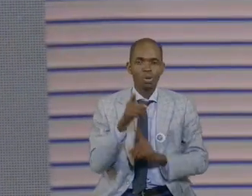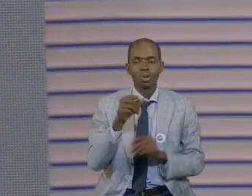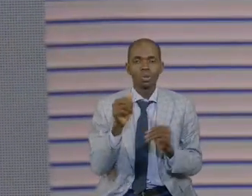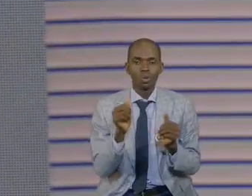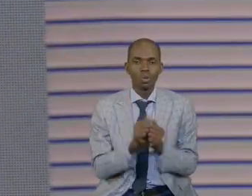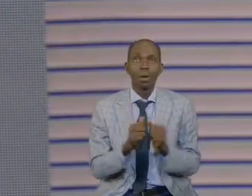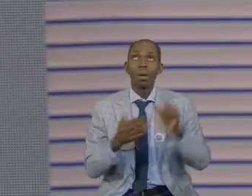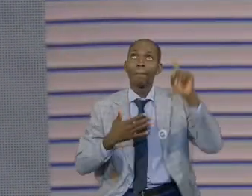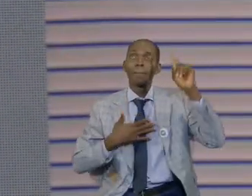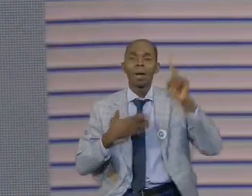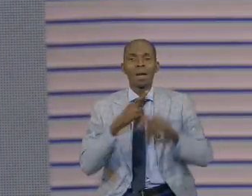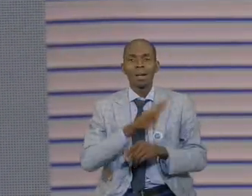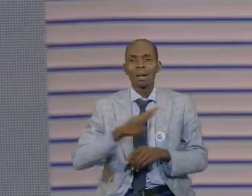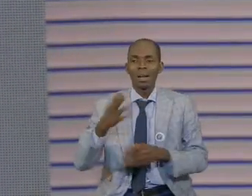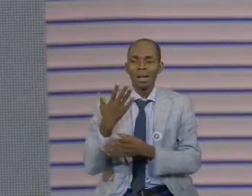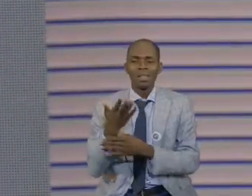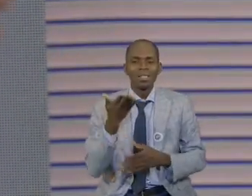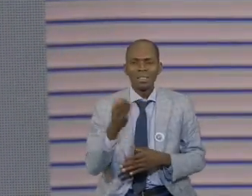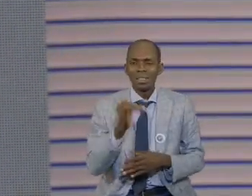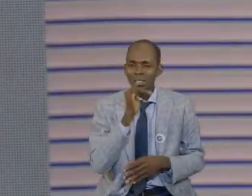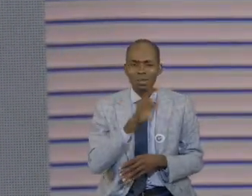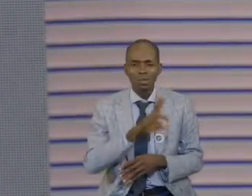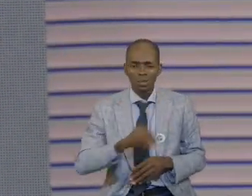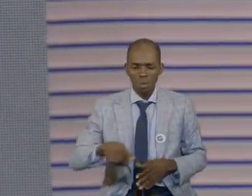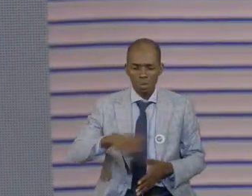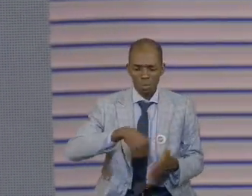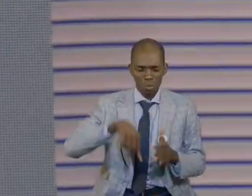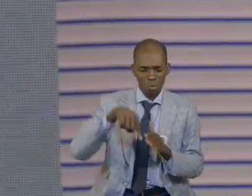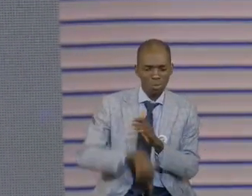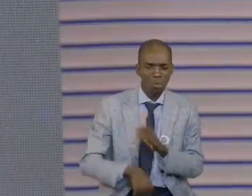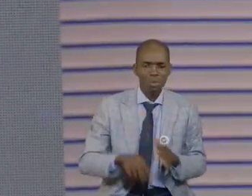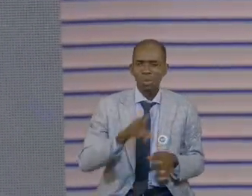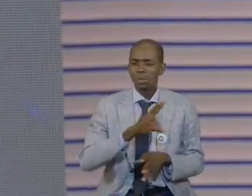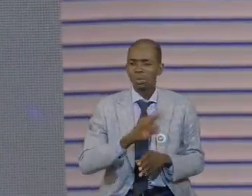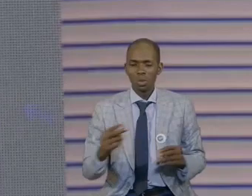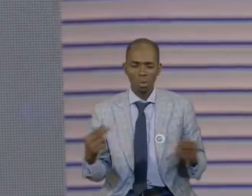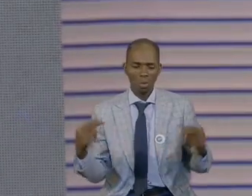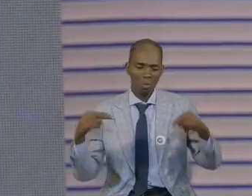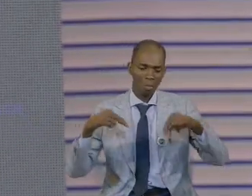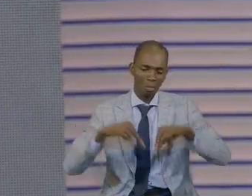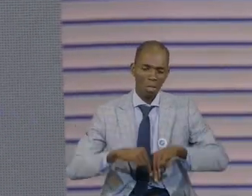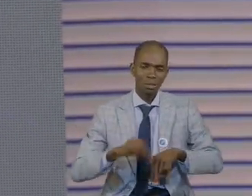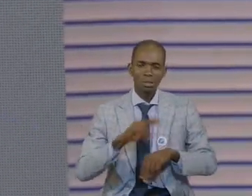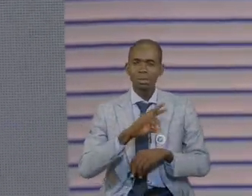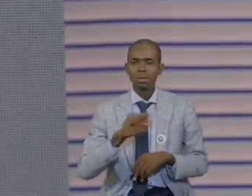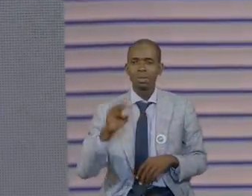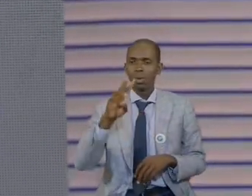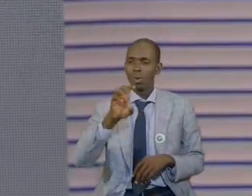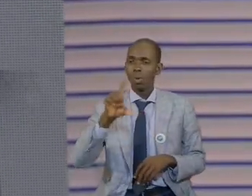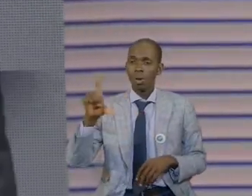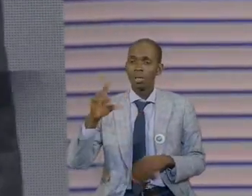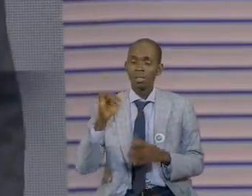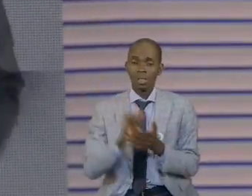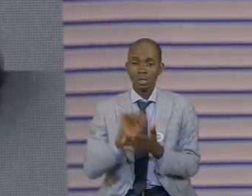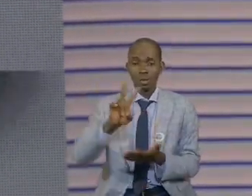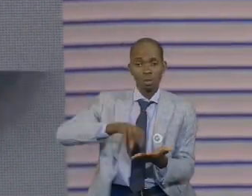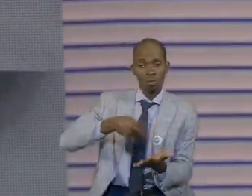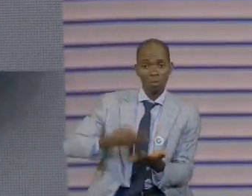There is no well, there is no dungeon, there is no valley in which you fall that the hand of God cannot reach you